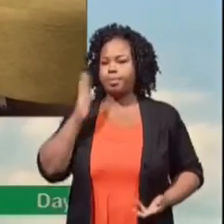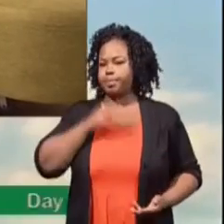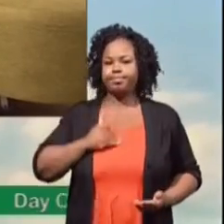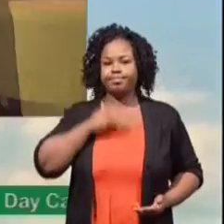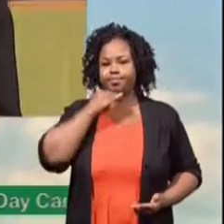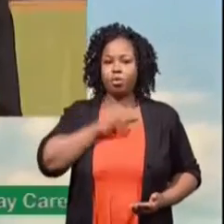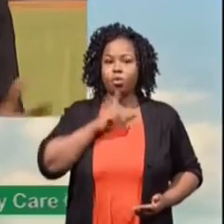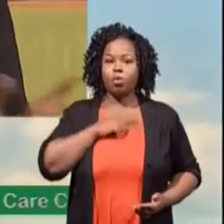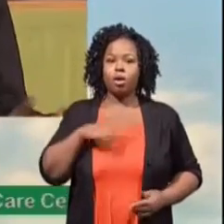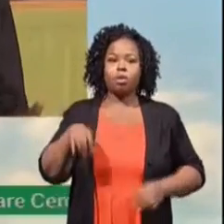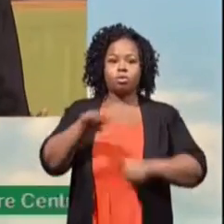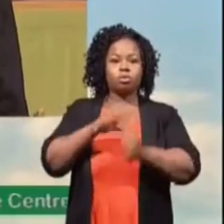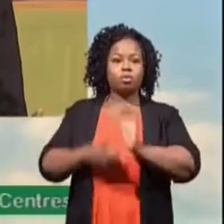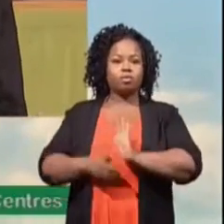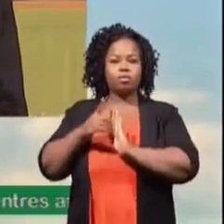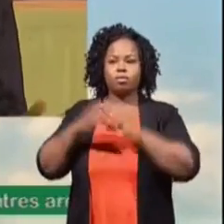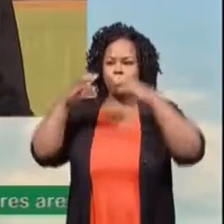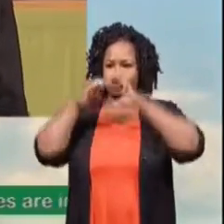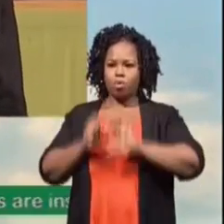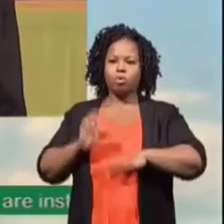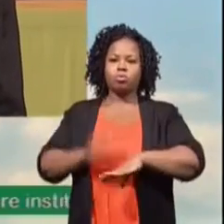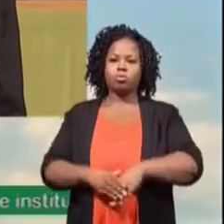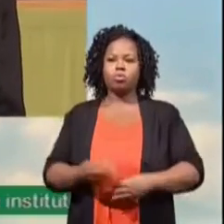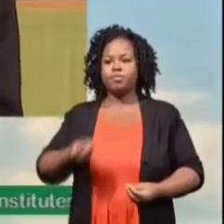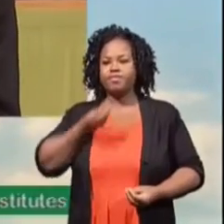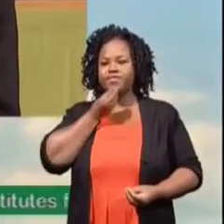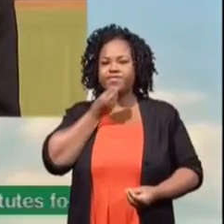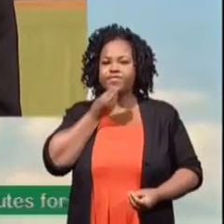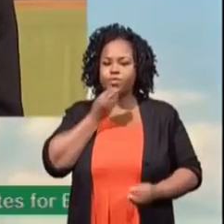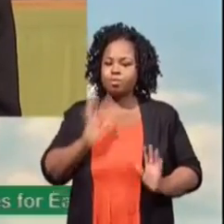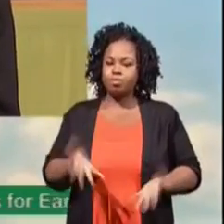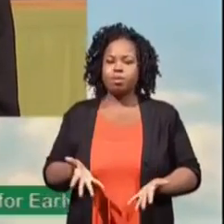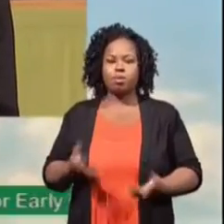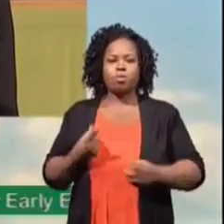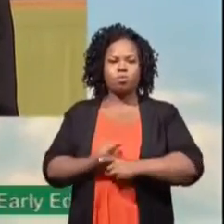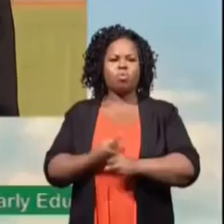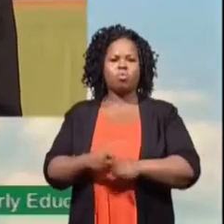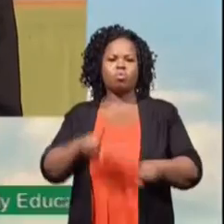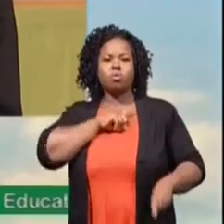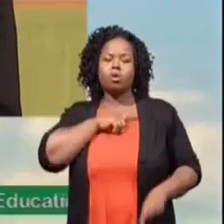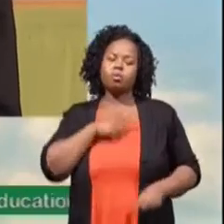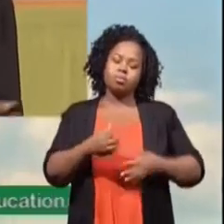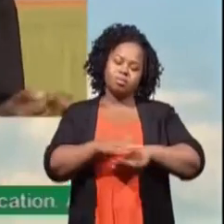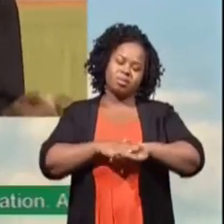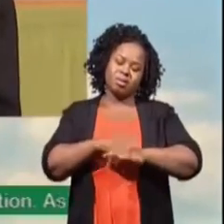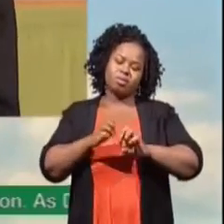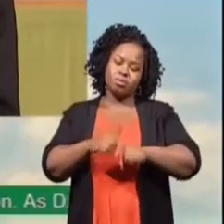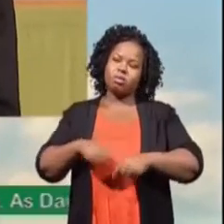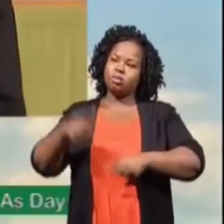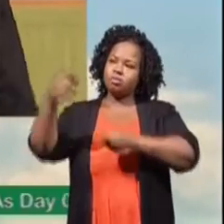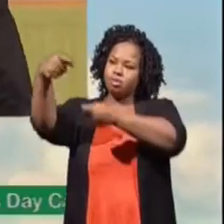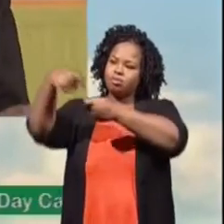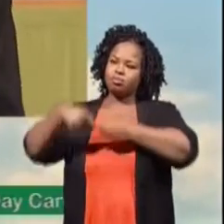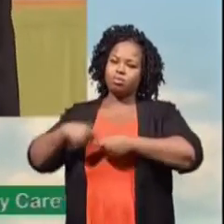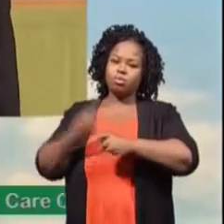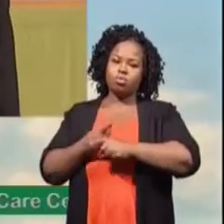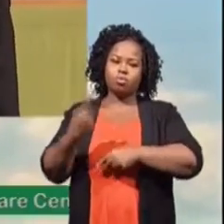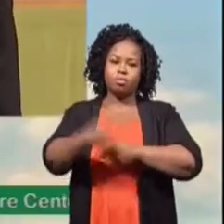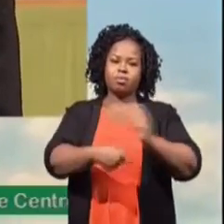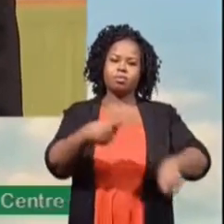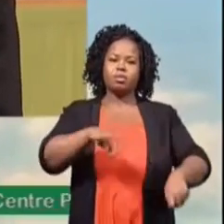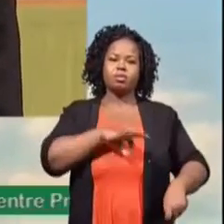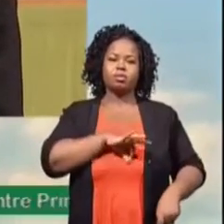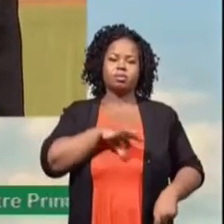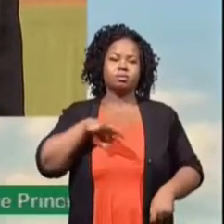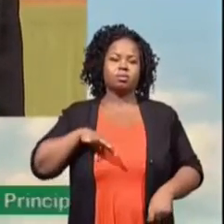sufficient because DSD focuses on ukudla komntwana. Hence, we are saying basic education come in terms of labor relations, pay the salaries of